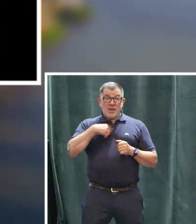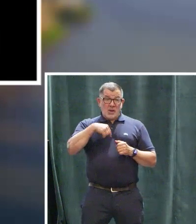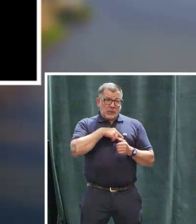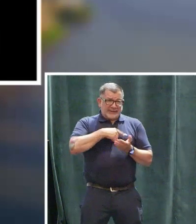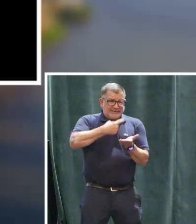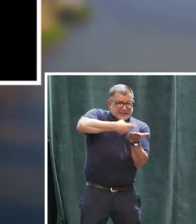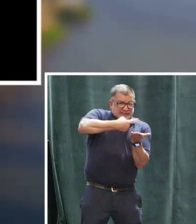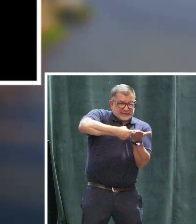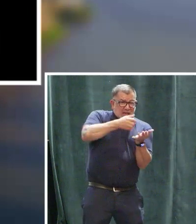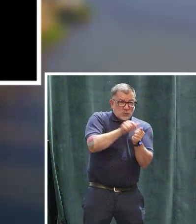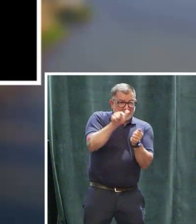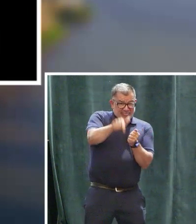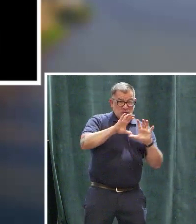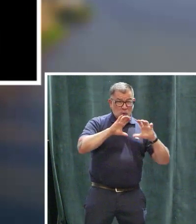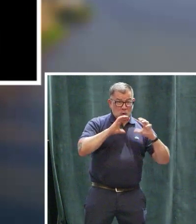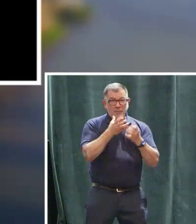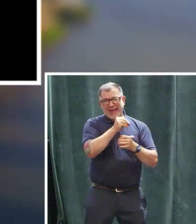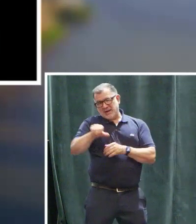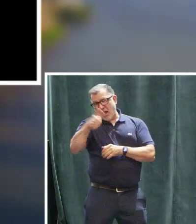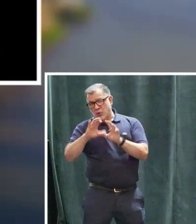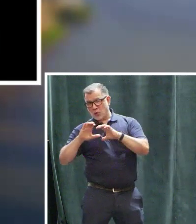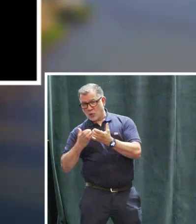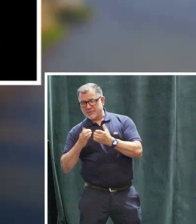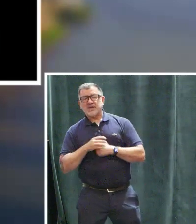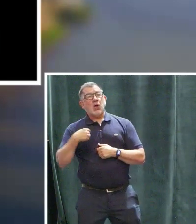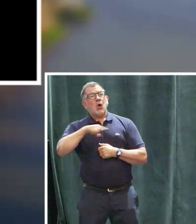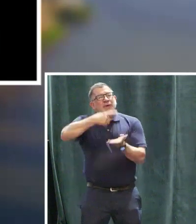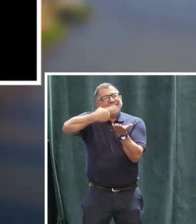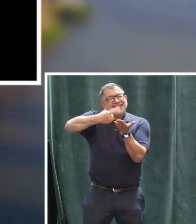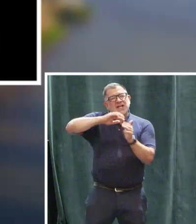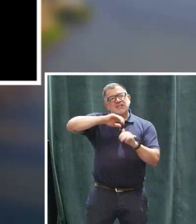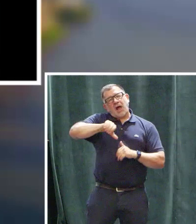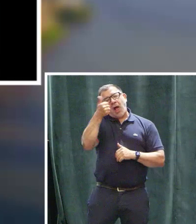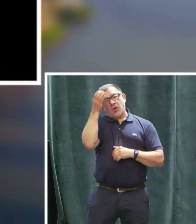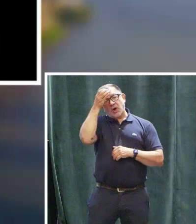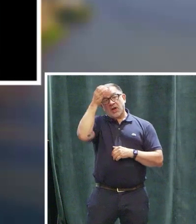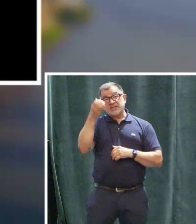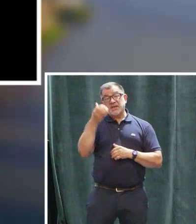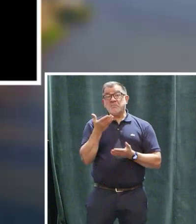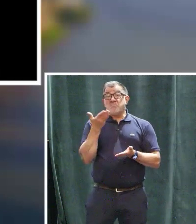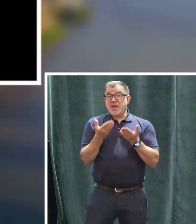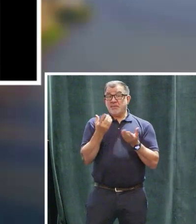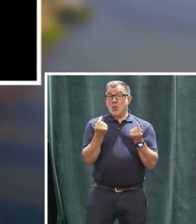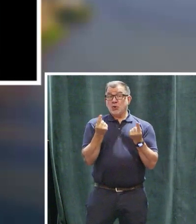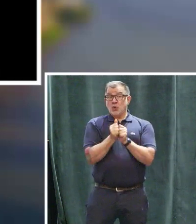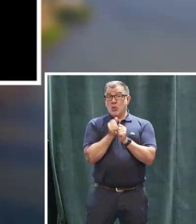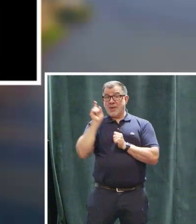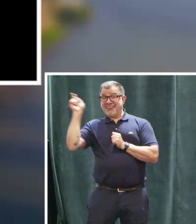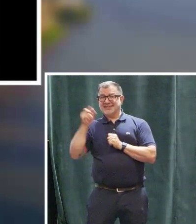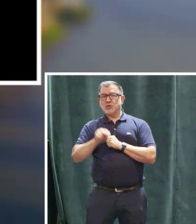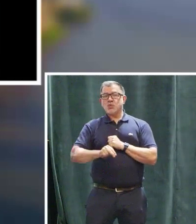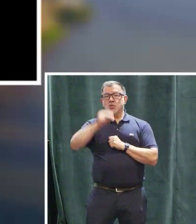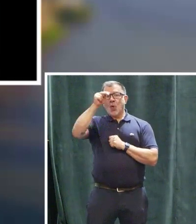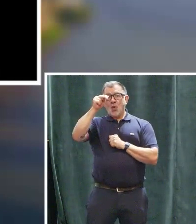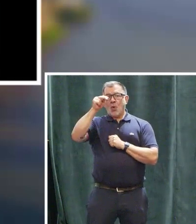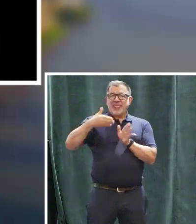group and others in the past, some other concepts for what we might do with this North Esplanade.